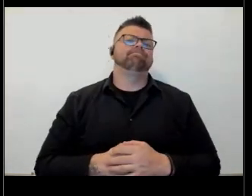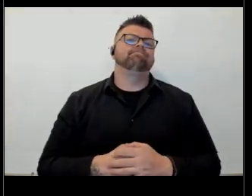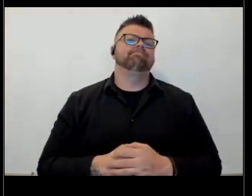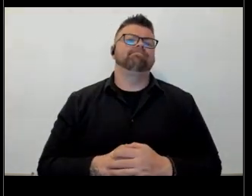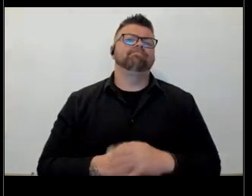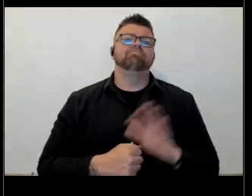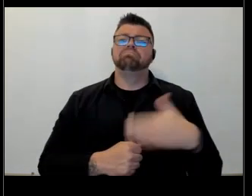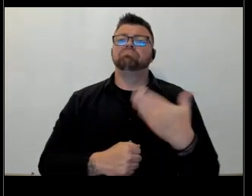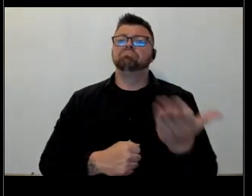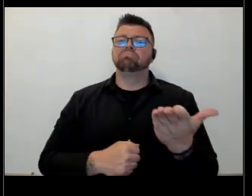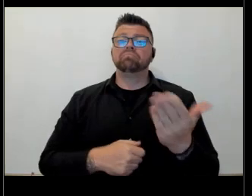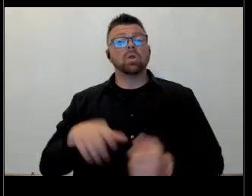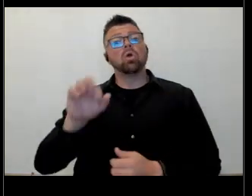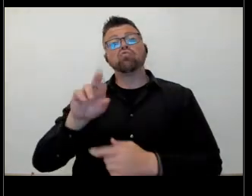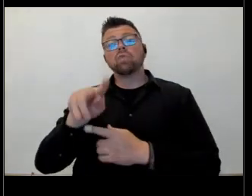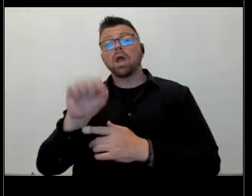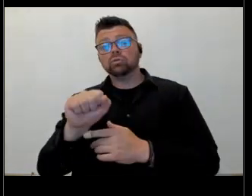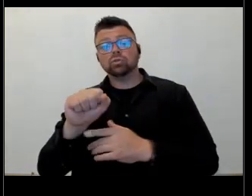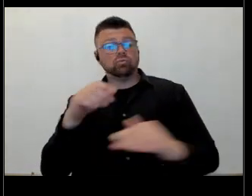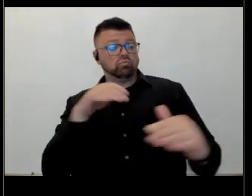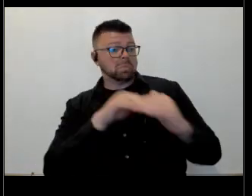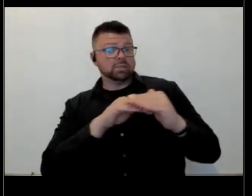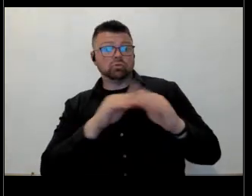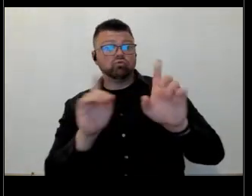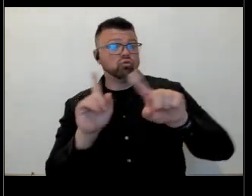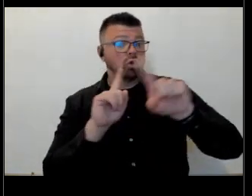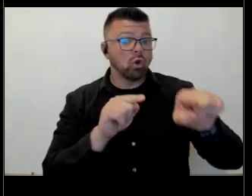The routes to